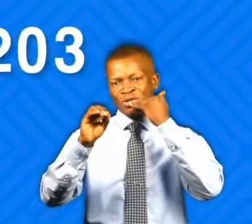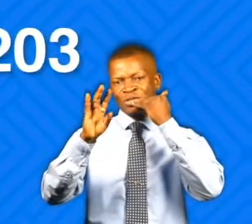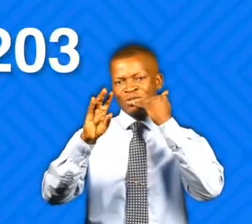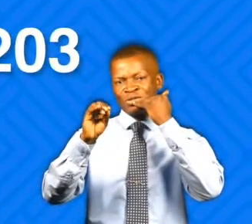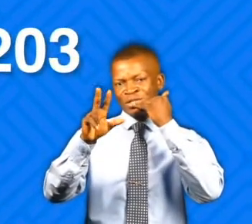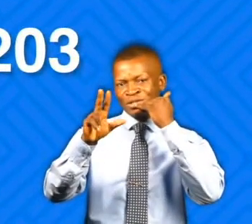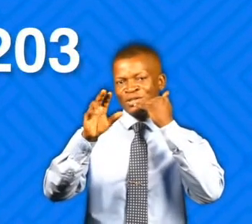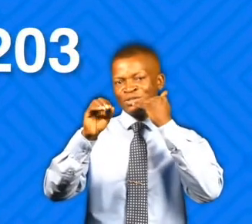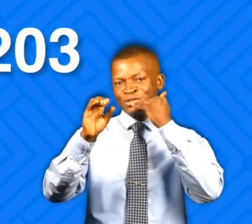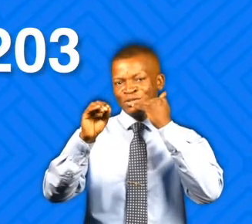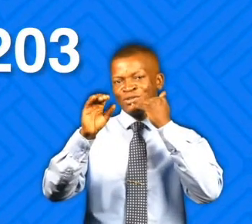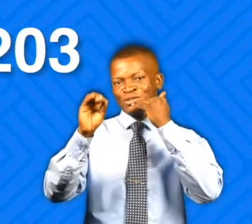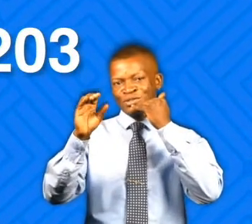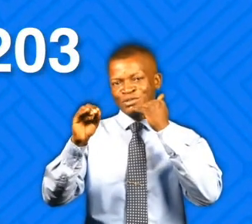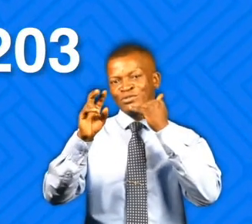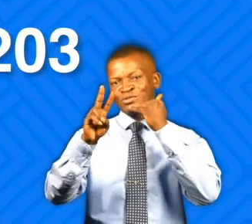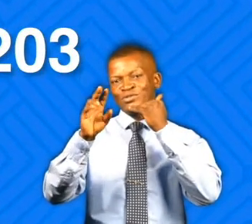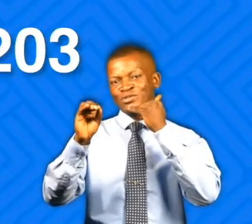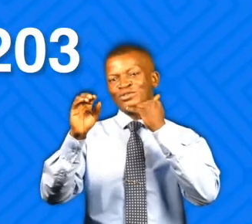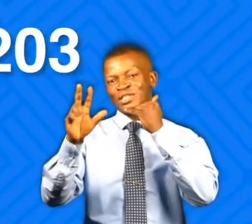on 0703